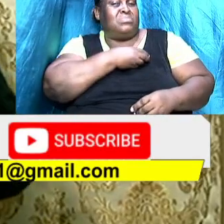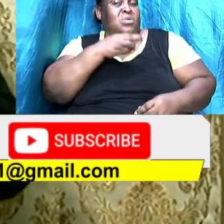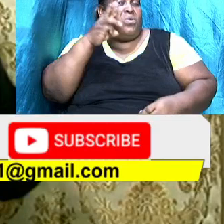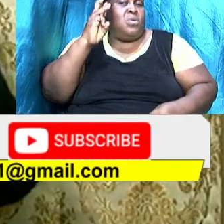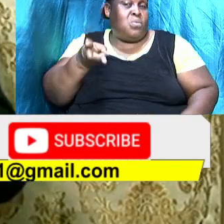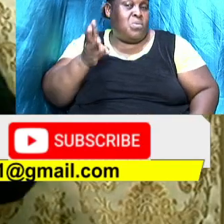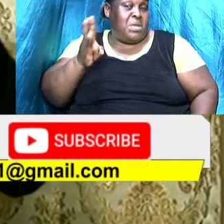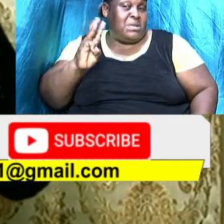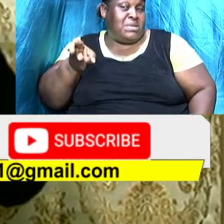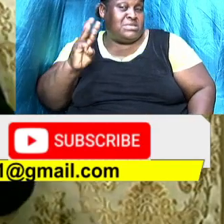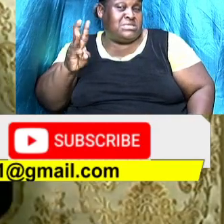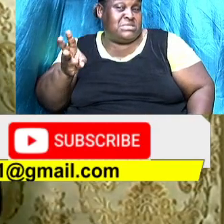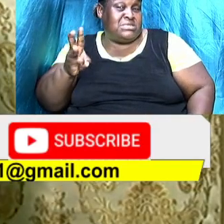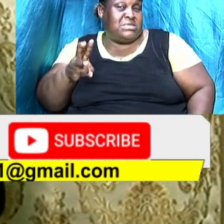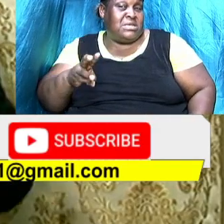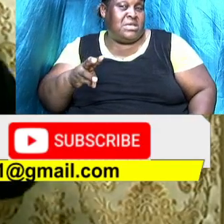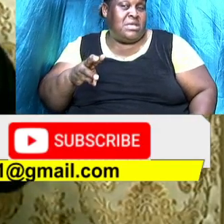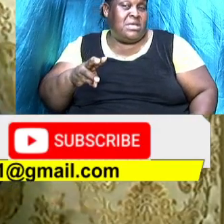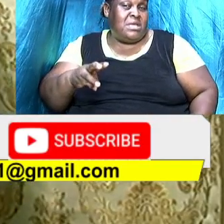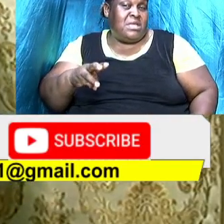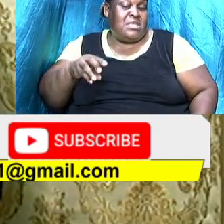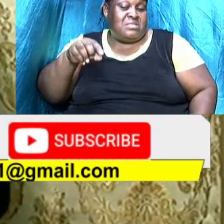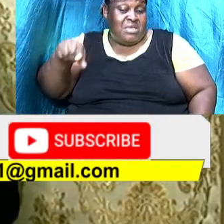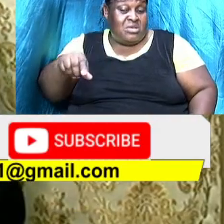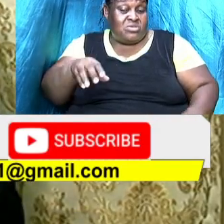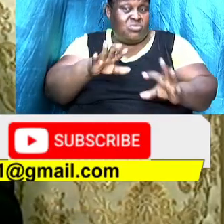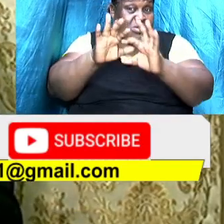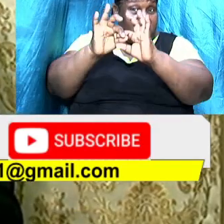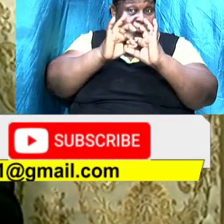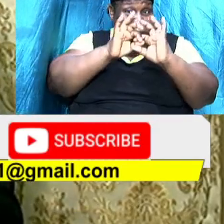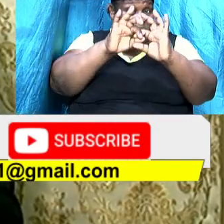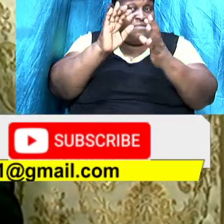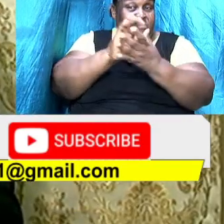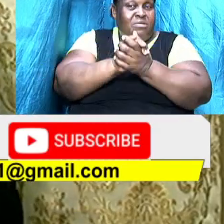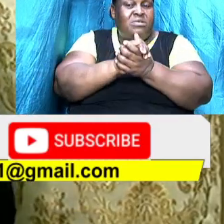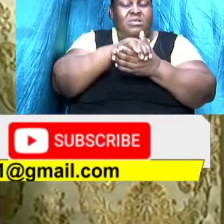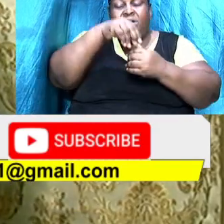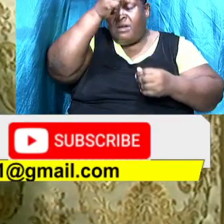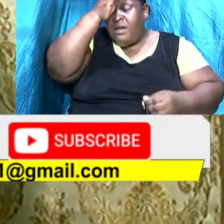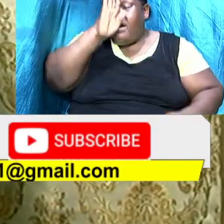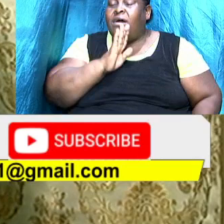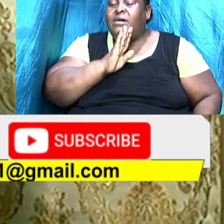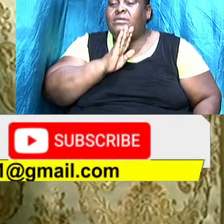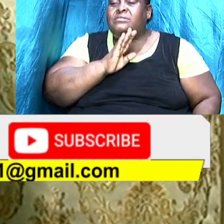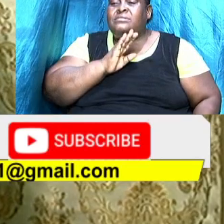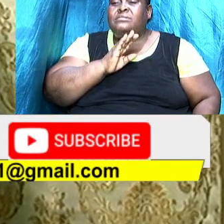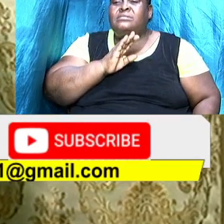This institution of marriage, he was the one that